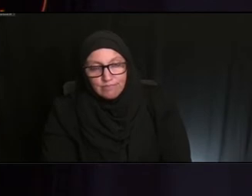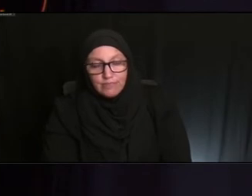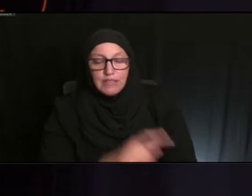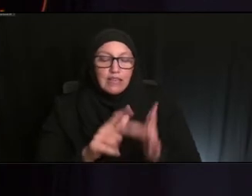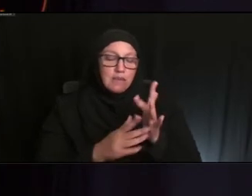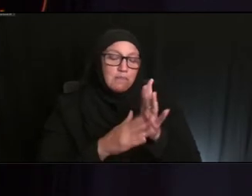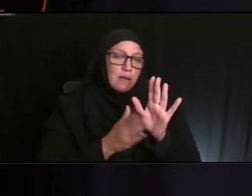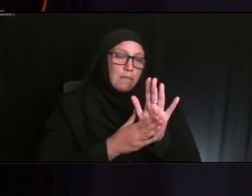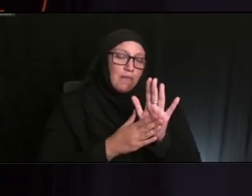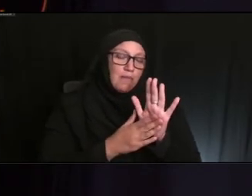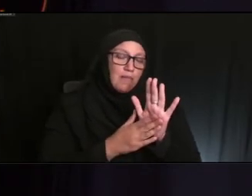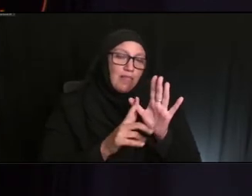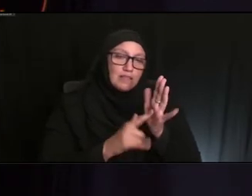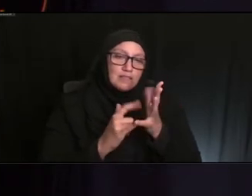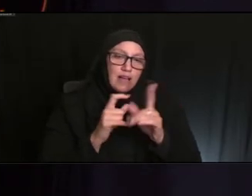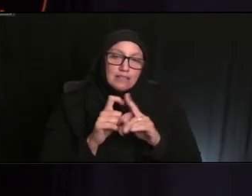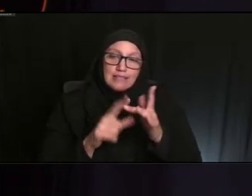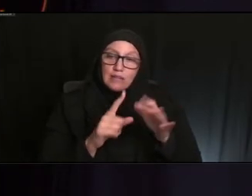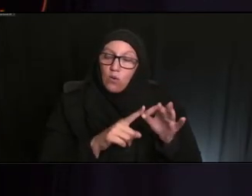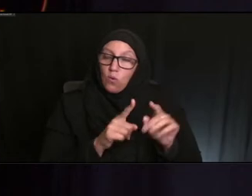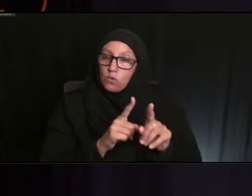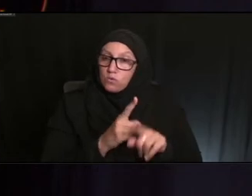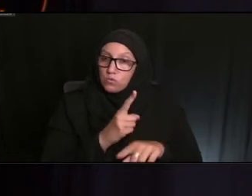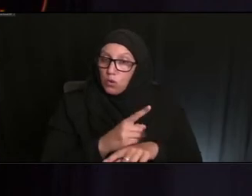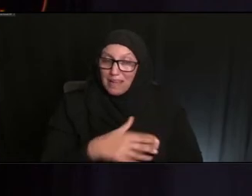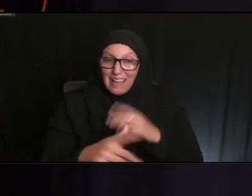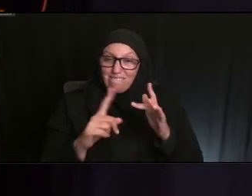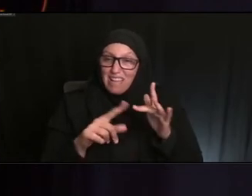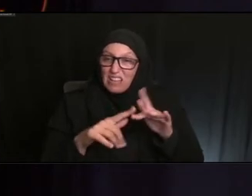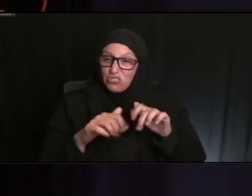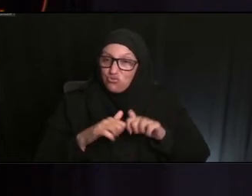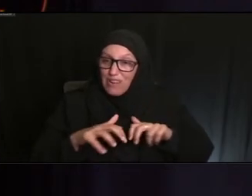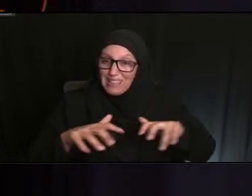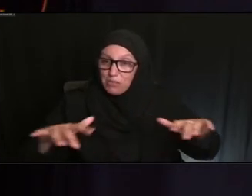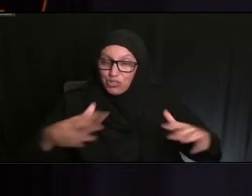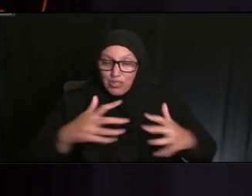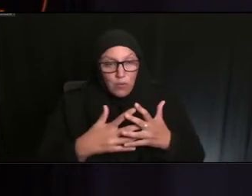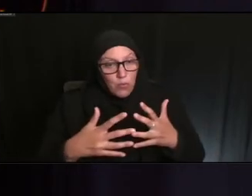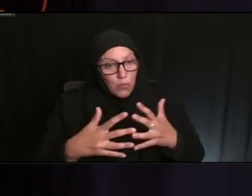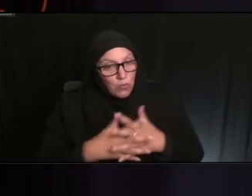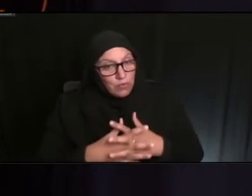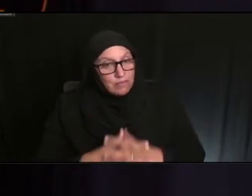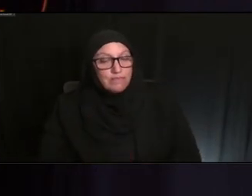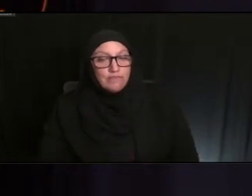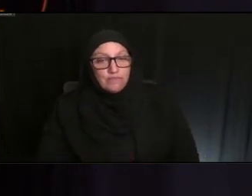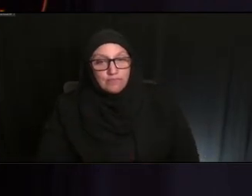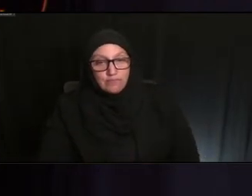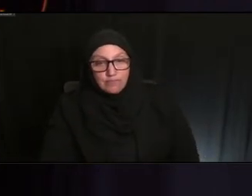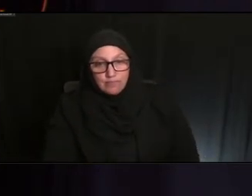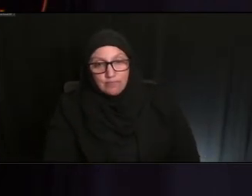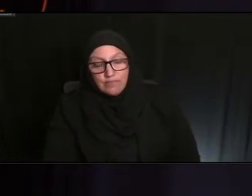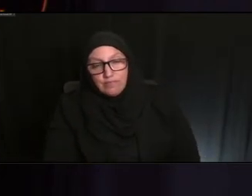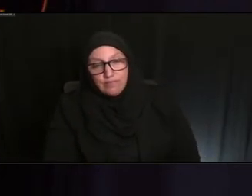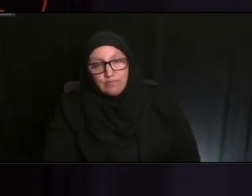of infections. Because we used to speak that they would be